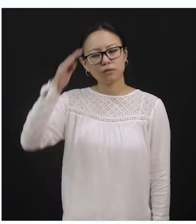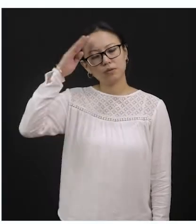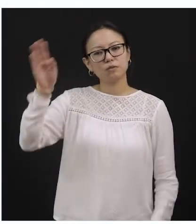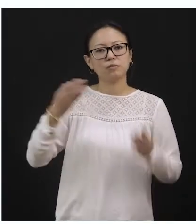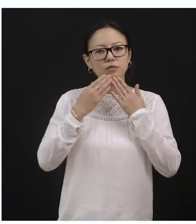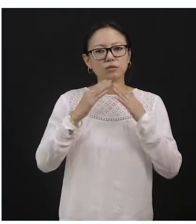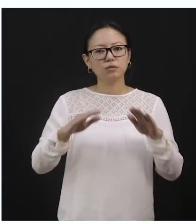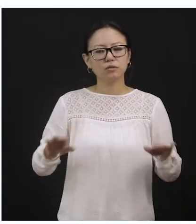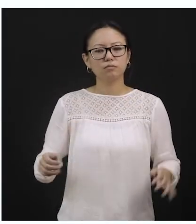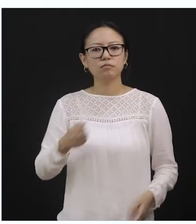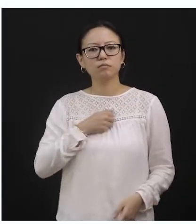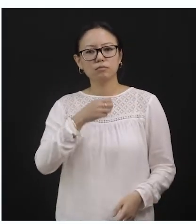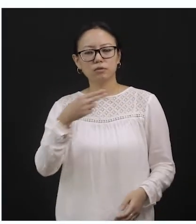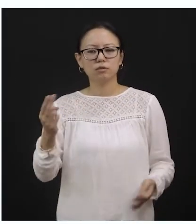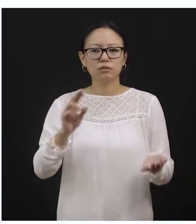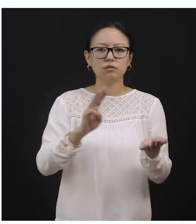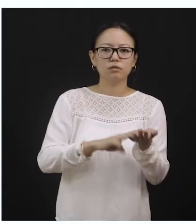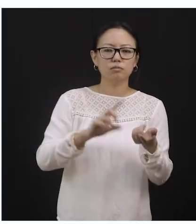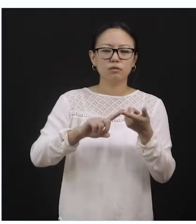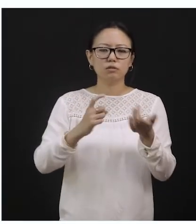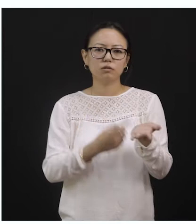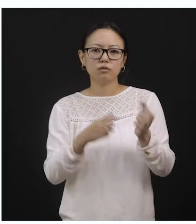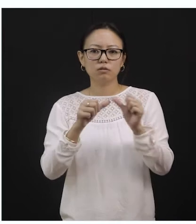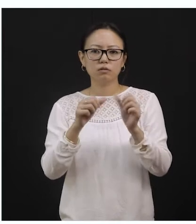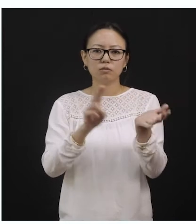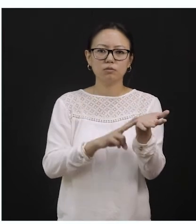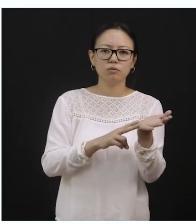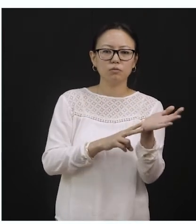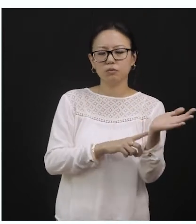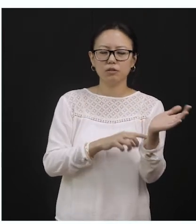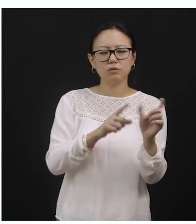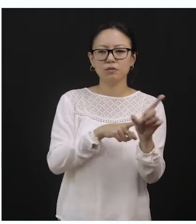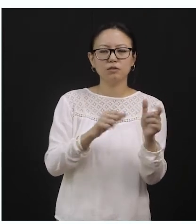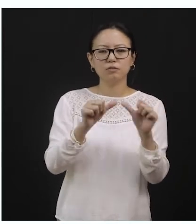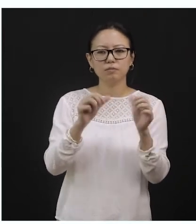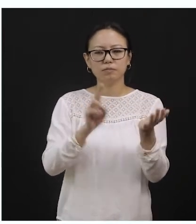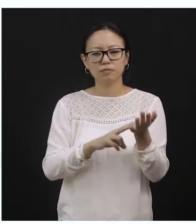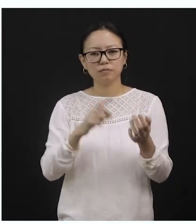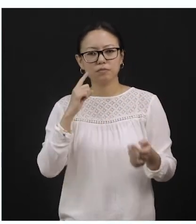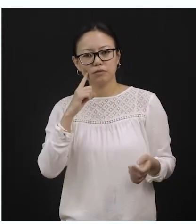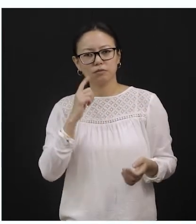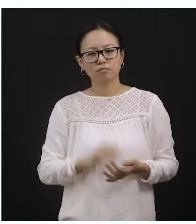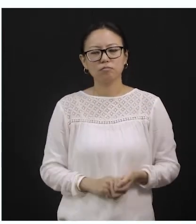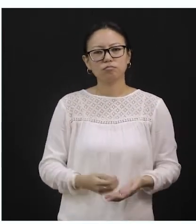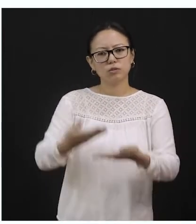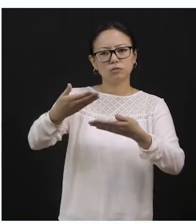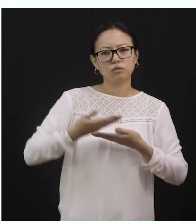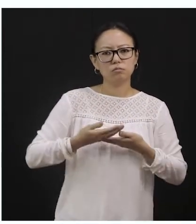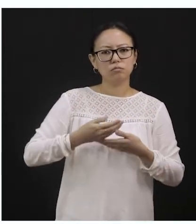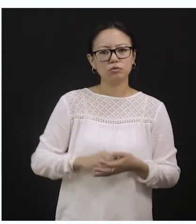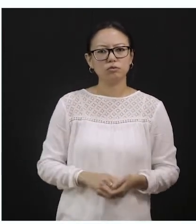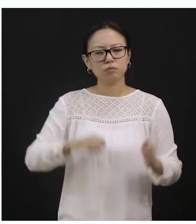Hello students, this is your ma'am Miriani again, and I warmly welcome you again for another online class.